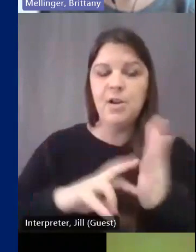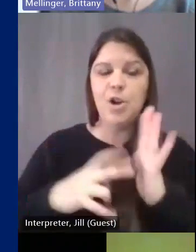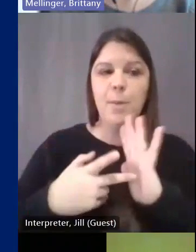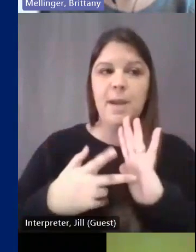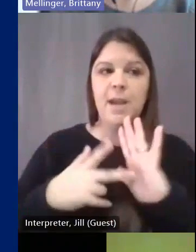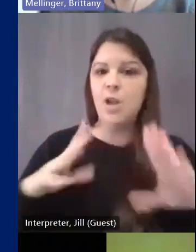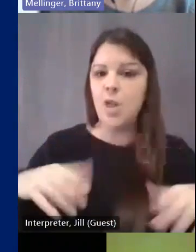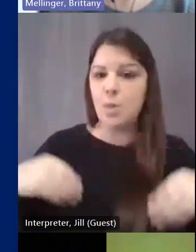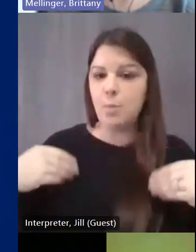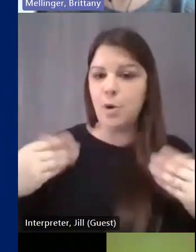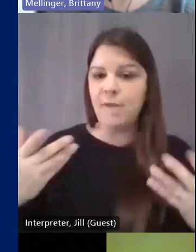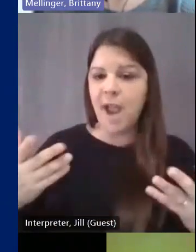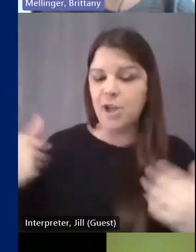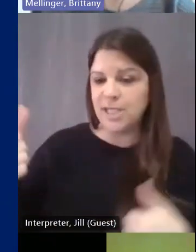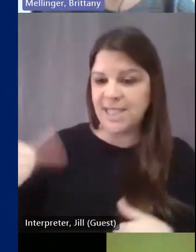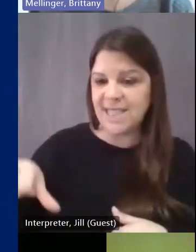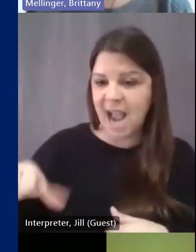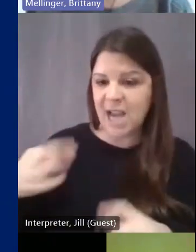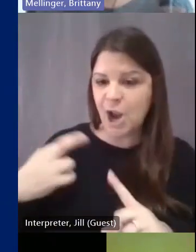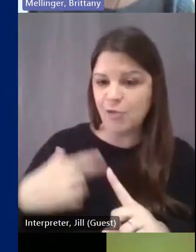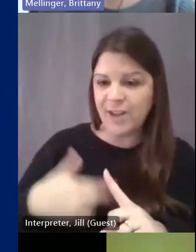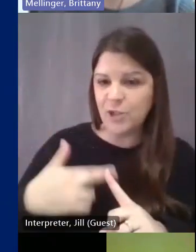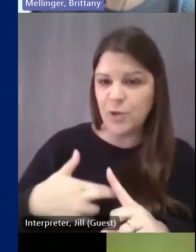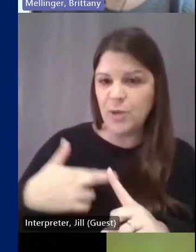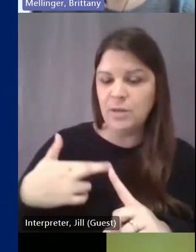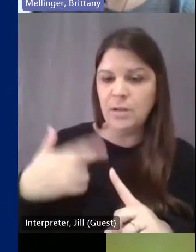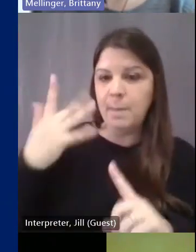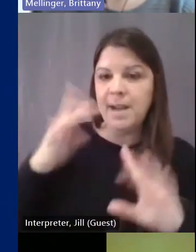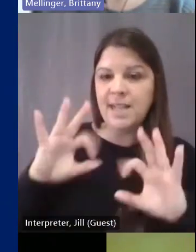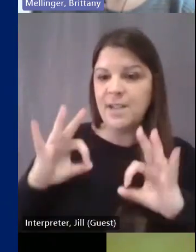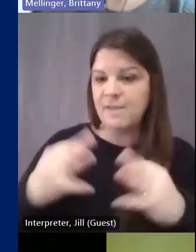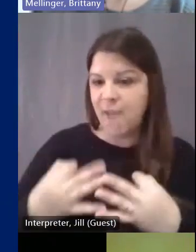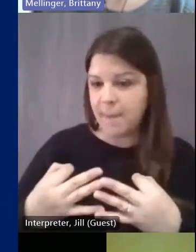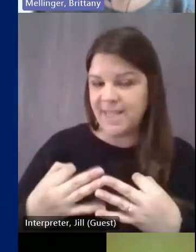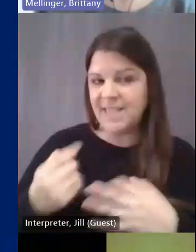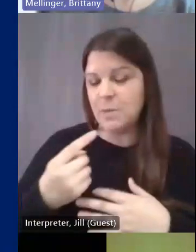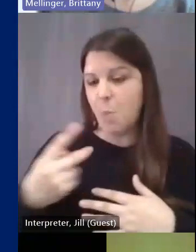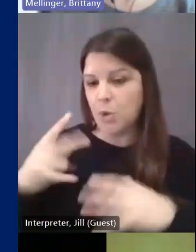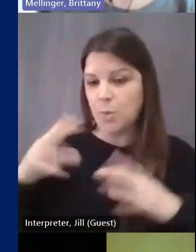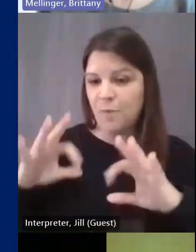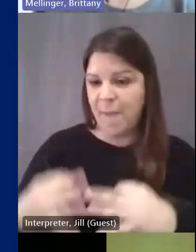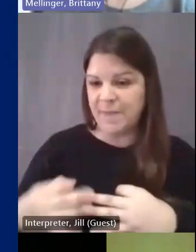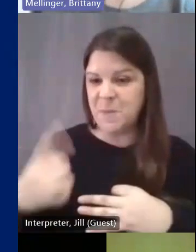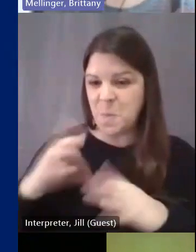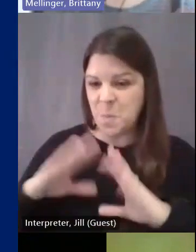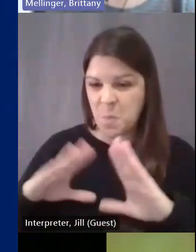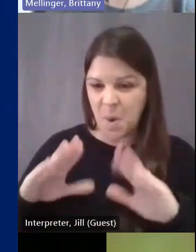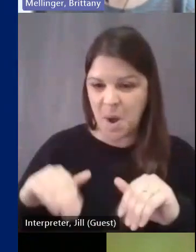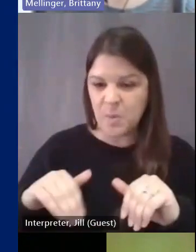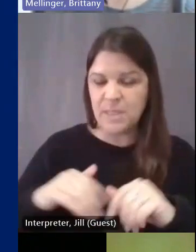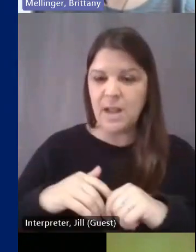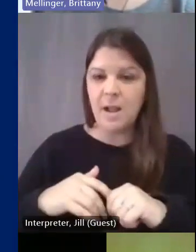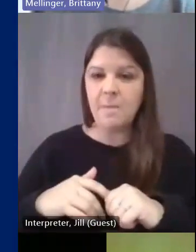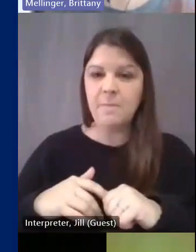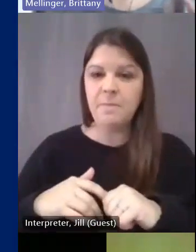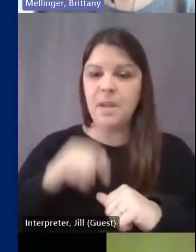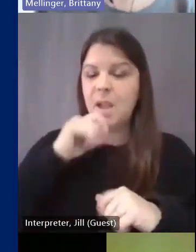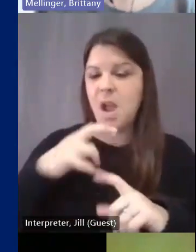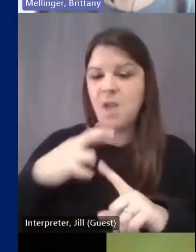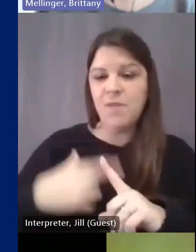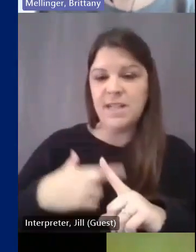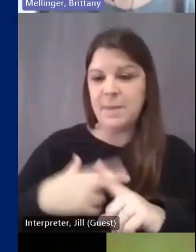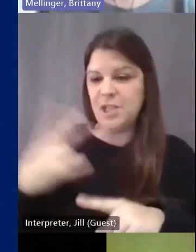provider denying a rental apartment to a family in a multifamily unit, saying, you know what, I'm not going to rent to you